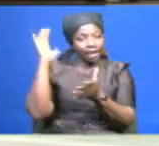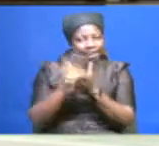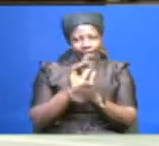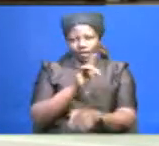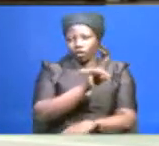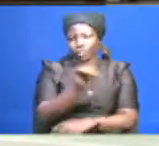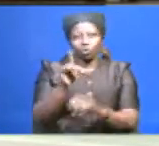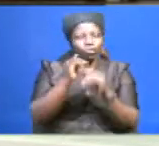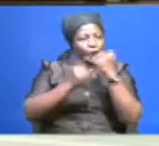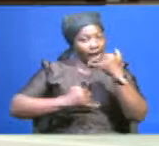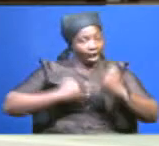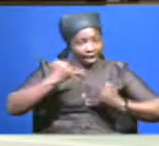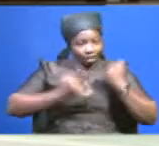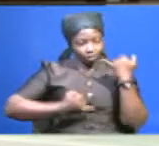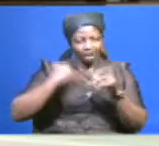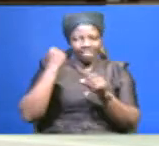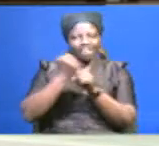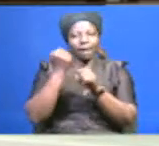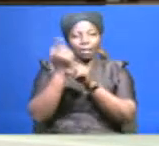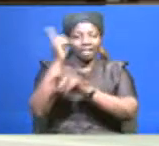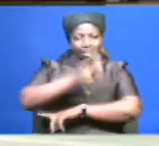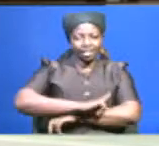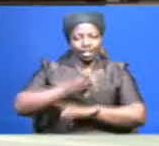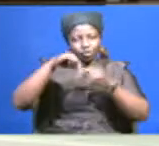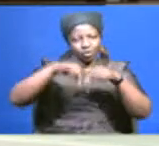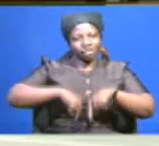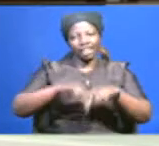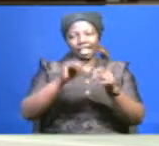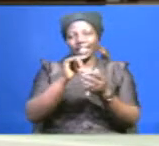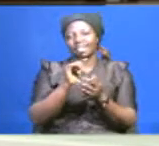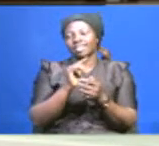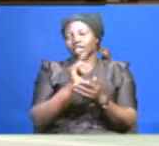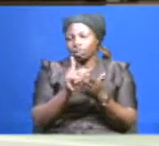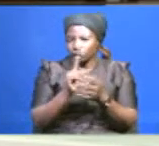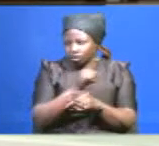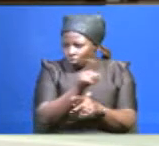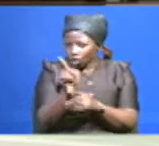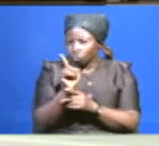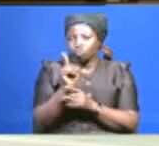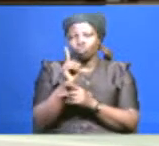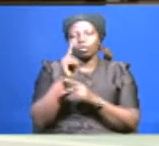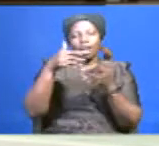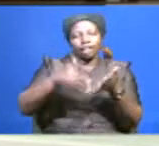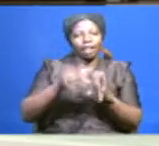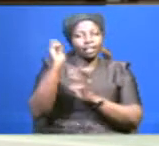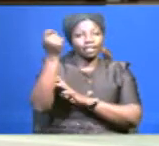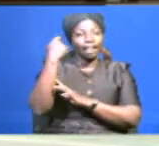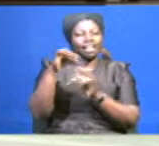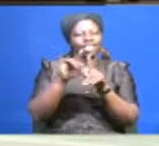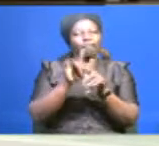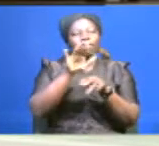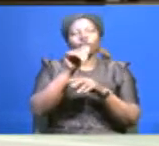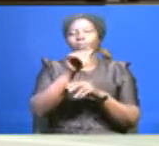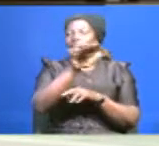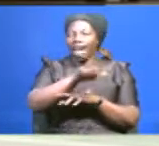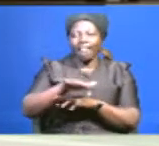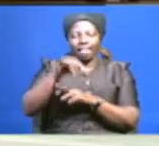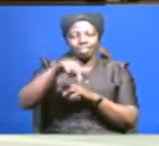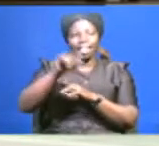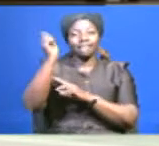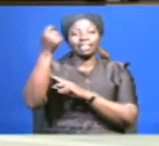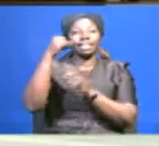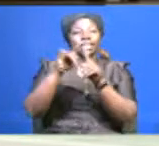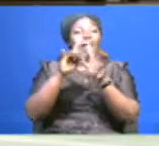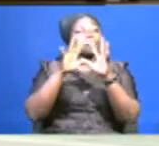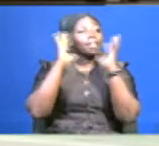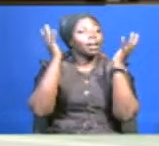Day today. Those of you who are here in Kenya and from wherever you're watching us, both in Kenya and around the world, this